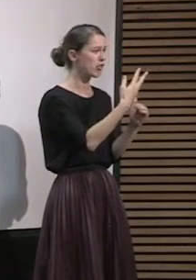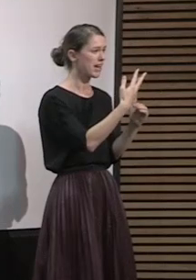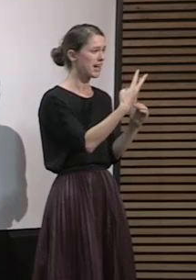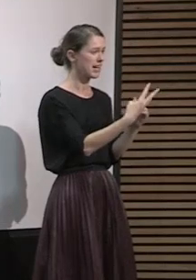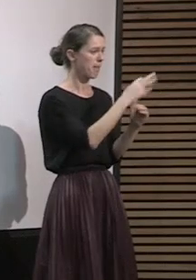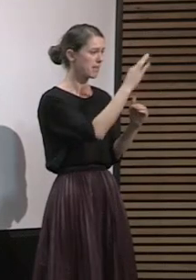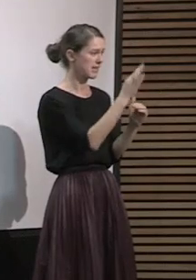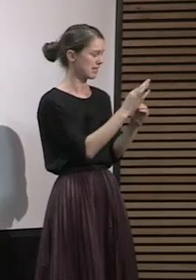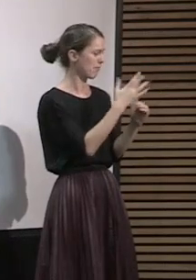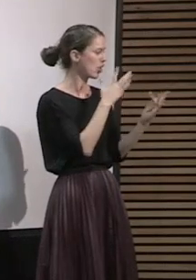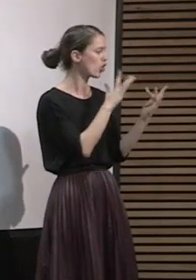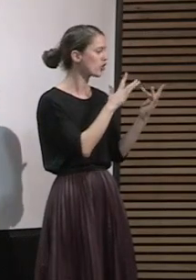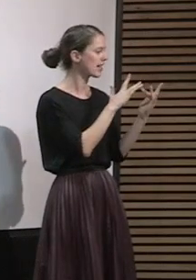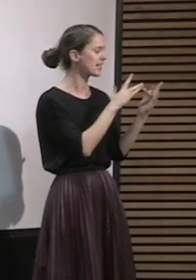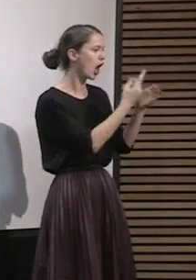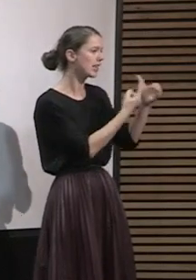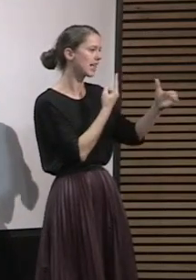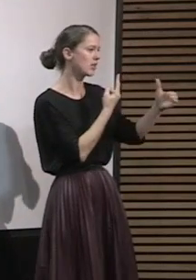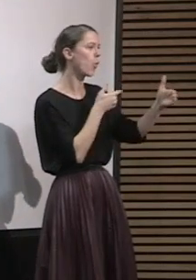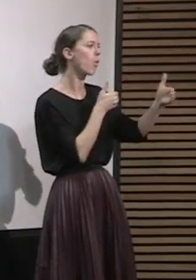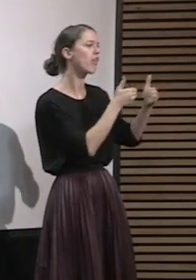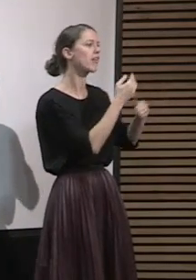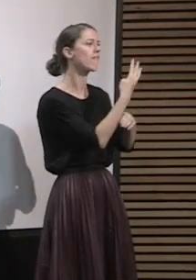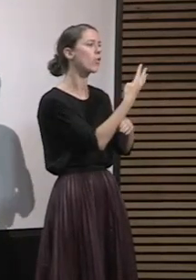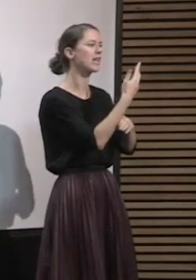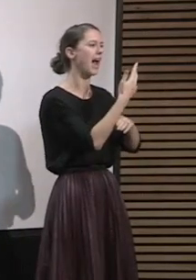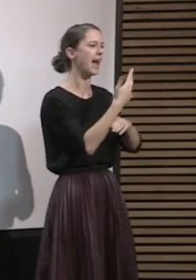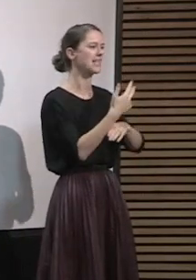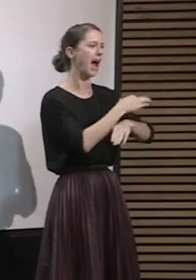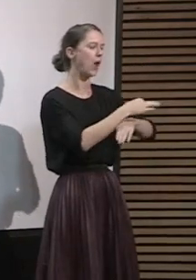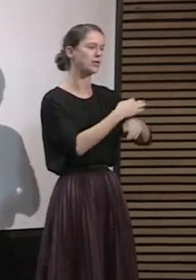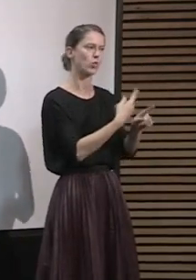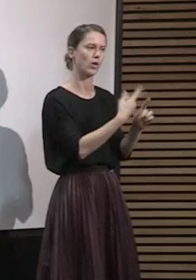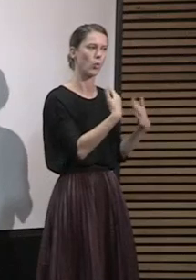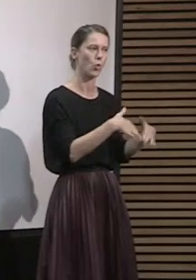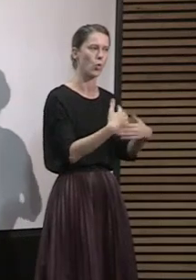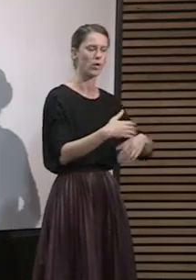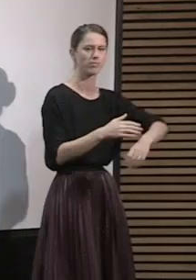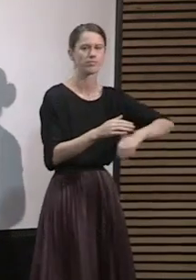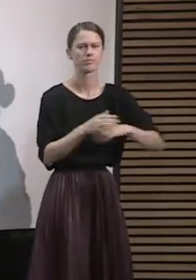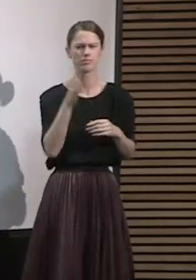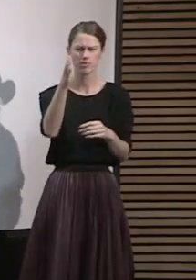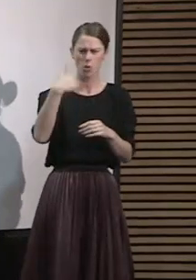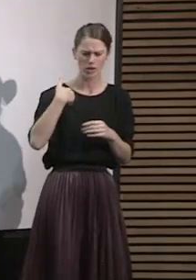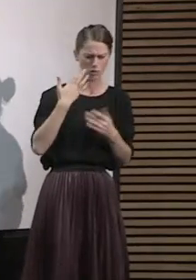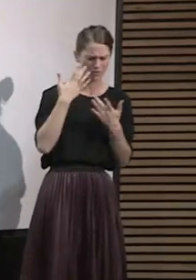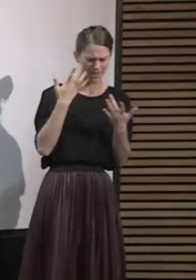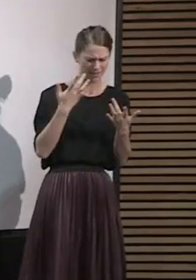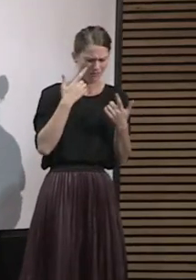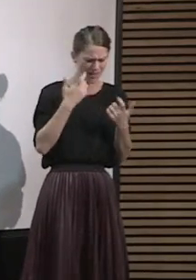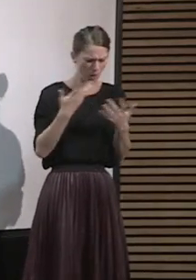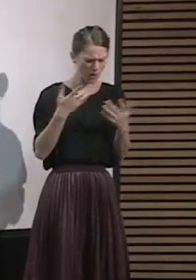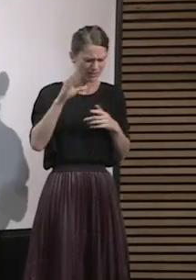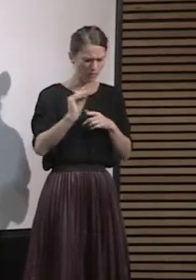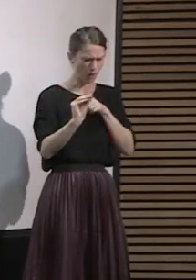contacted and isolated within that 48-hour period, which is great. Yeah. So, don't we have to identify the source of this in order to have